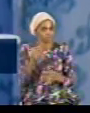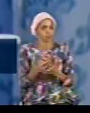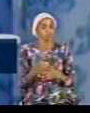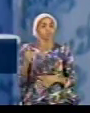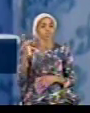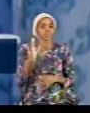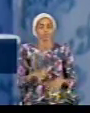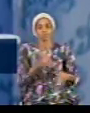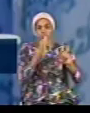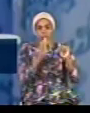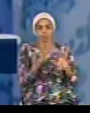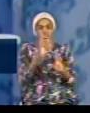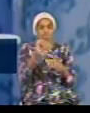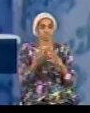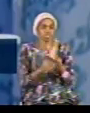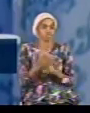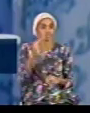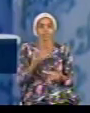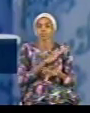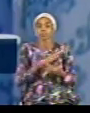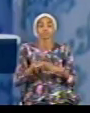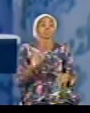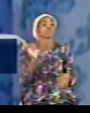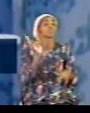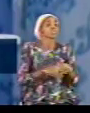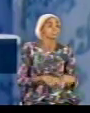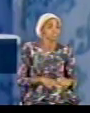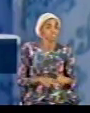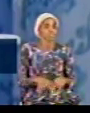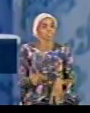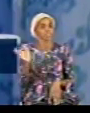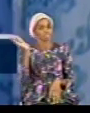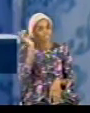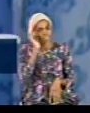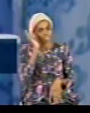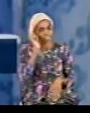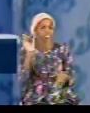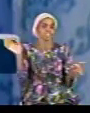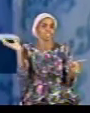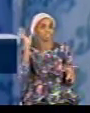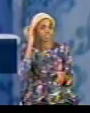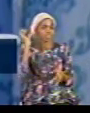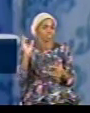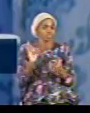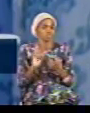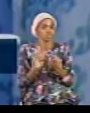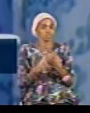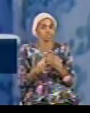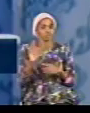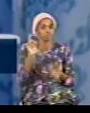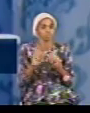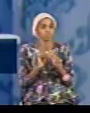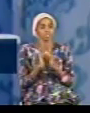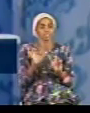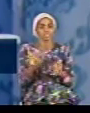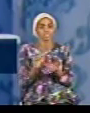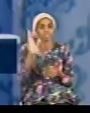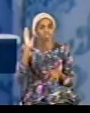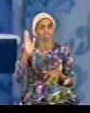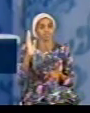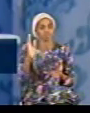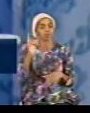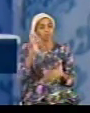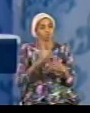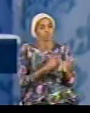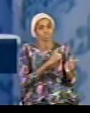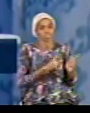name. Don't just sit down listening to people as they testify what God has done for others. He can do